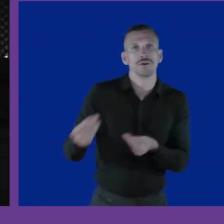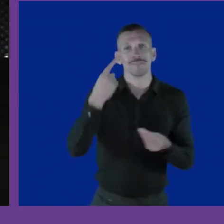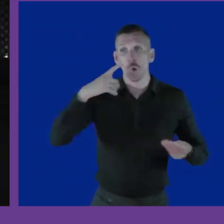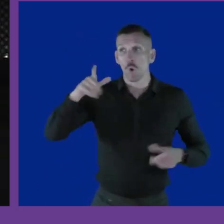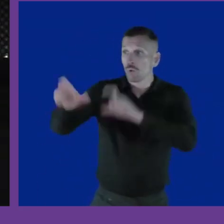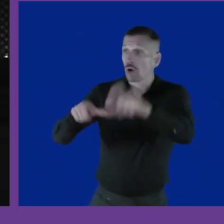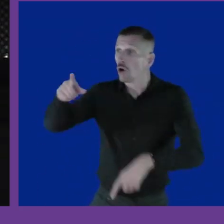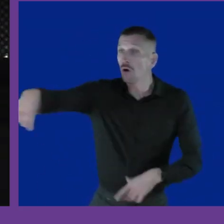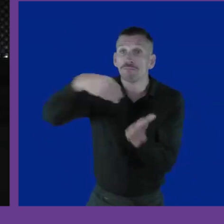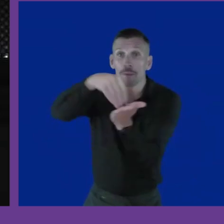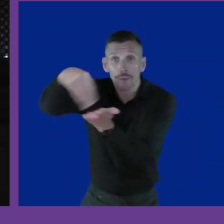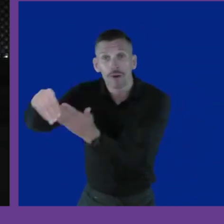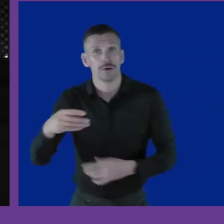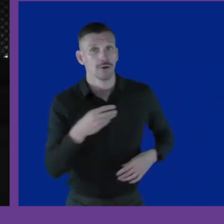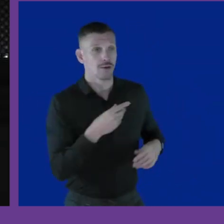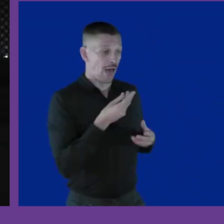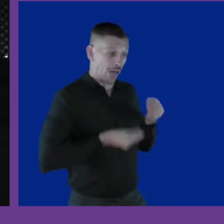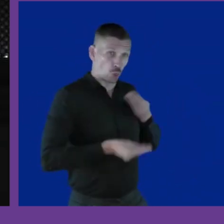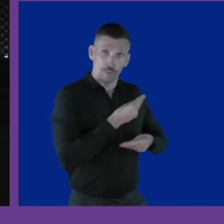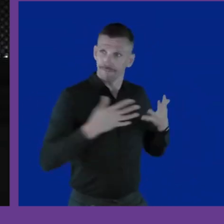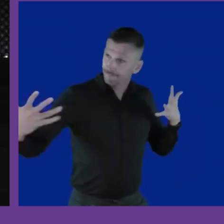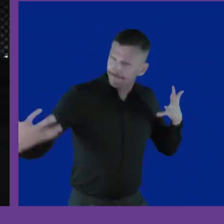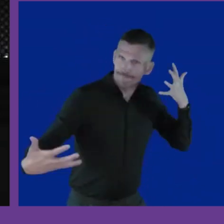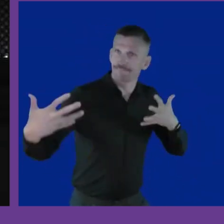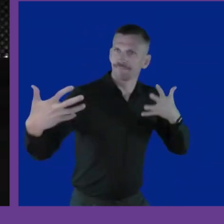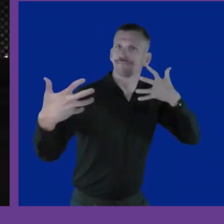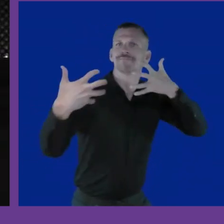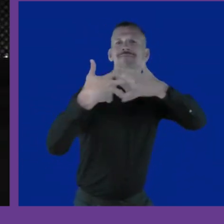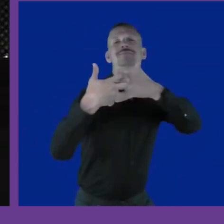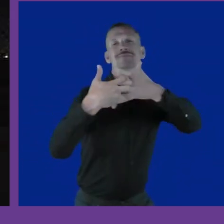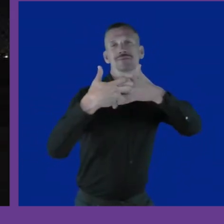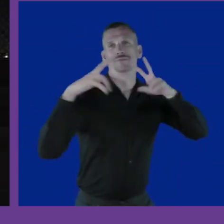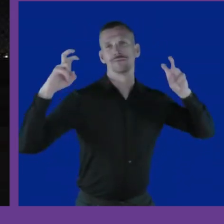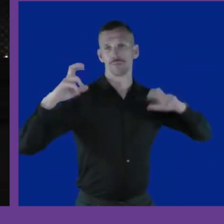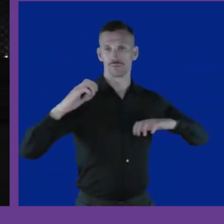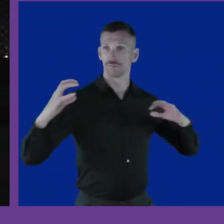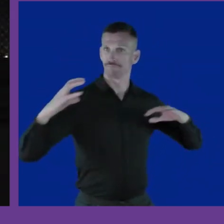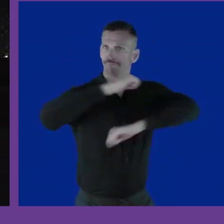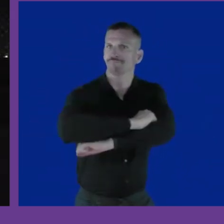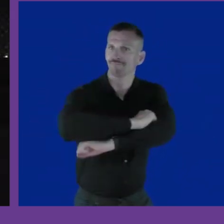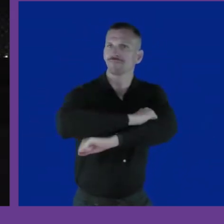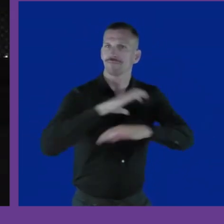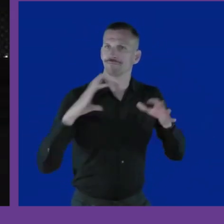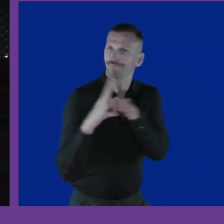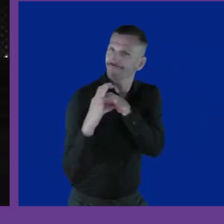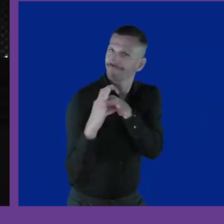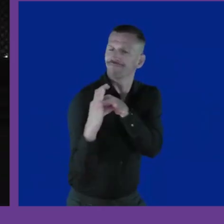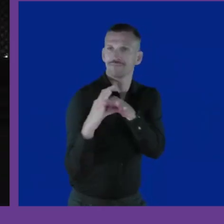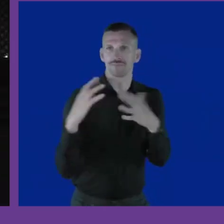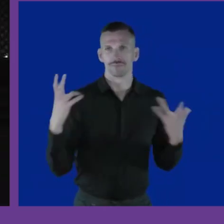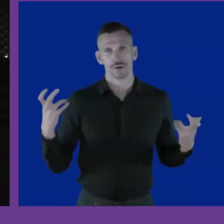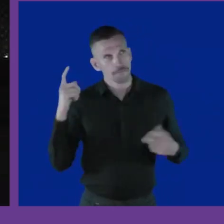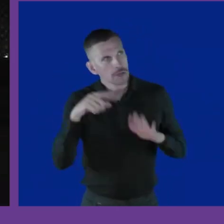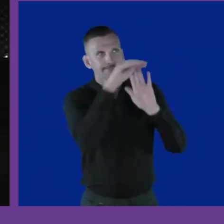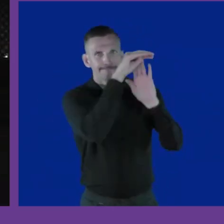really benefit from this single market, this large market. And so we have therefore standardization bodies in Europe. I don't know